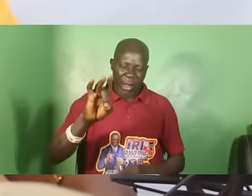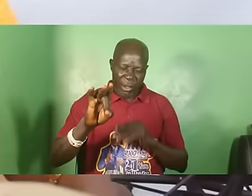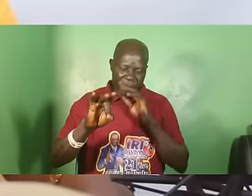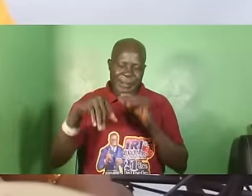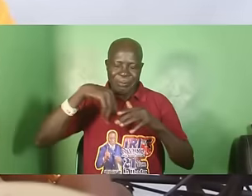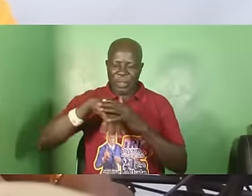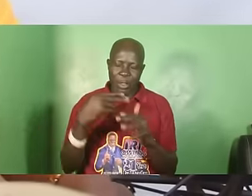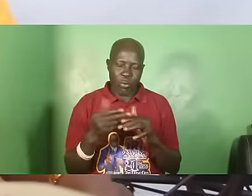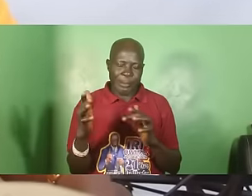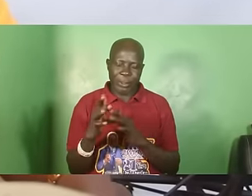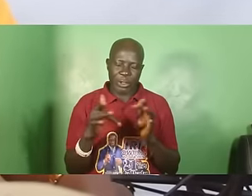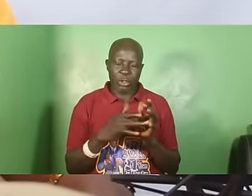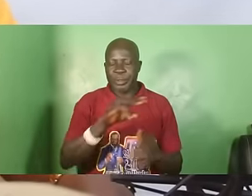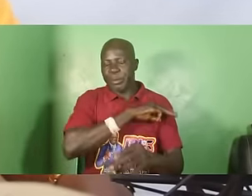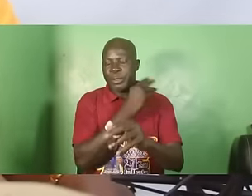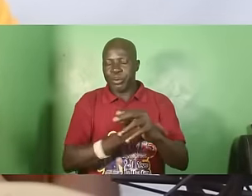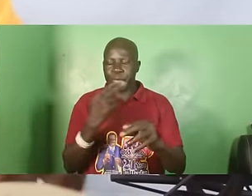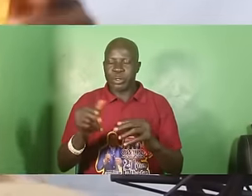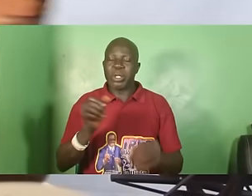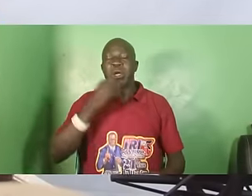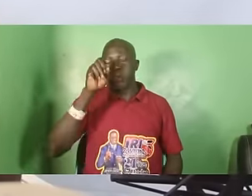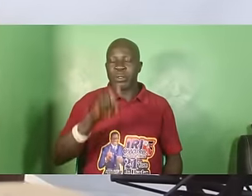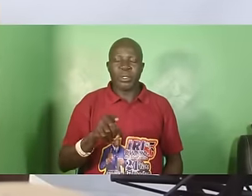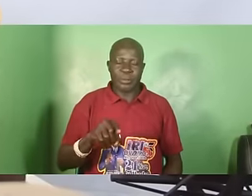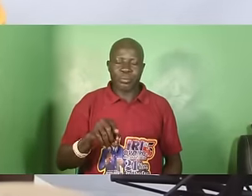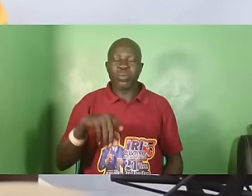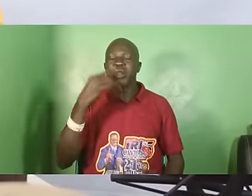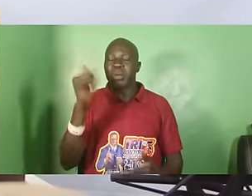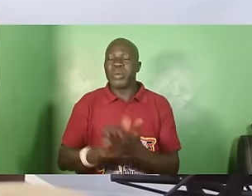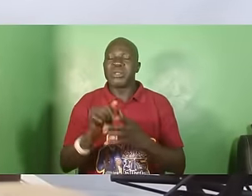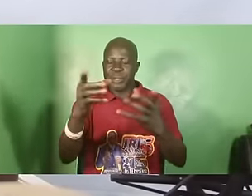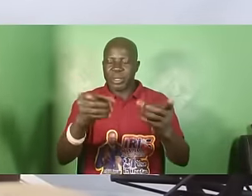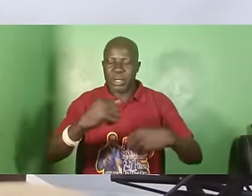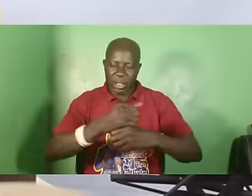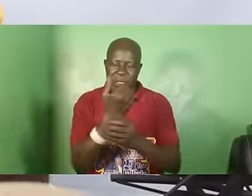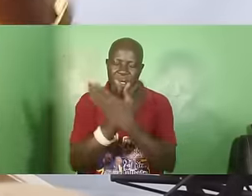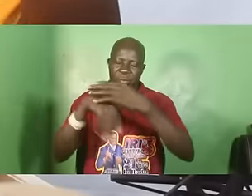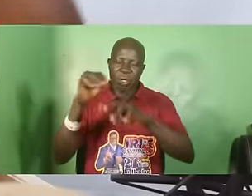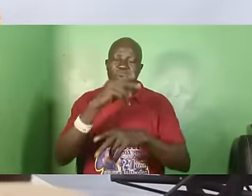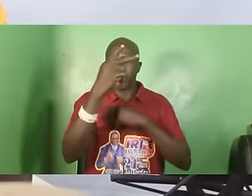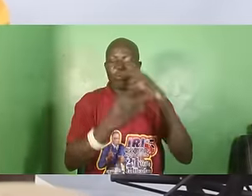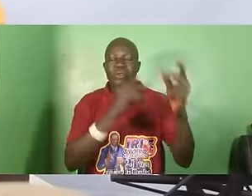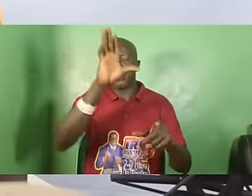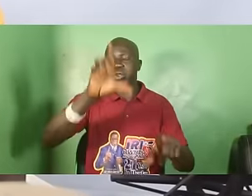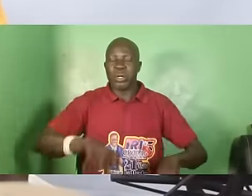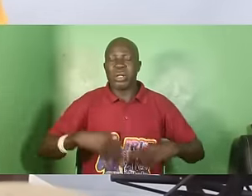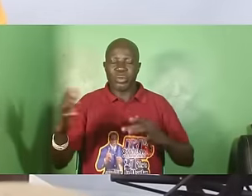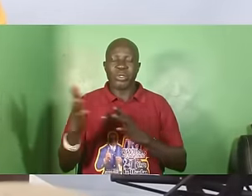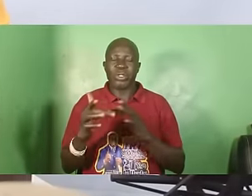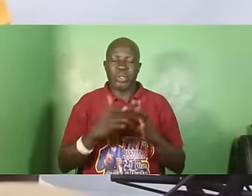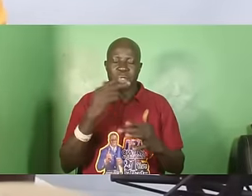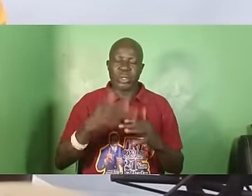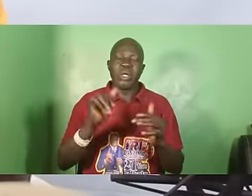Be God! In the name of Jesus. In the name of Jesus. I pray. This is your life,